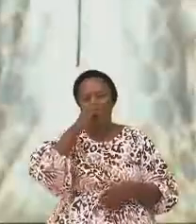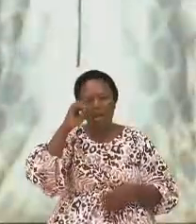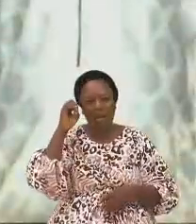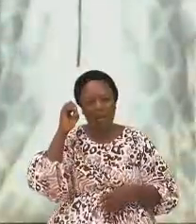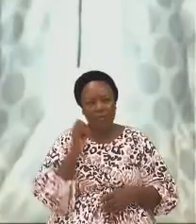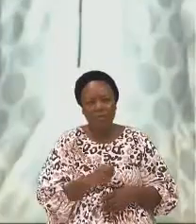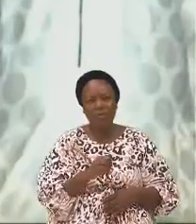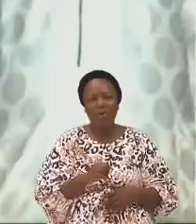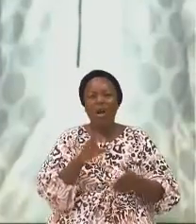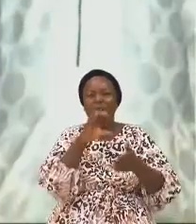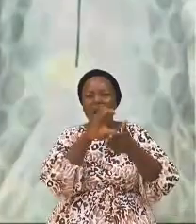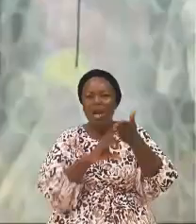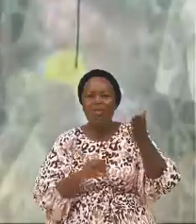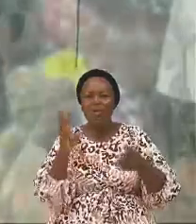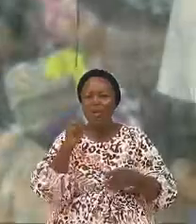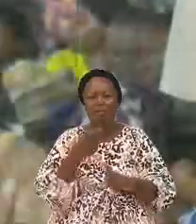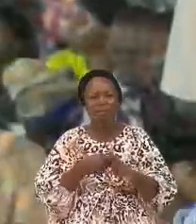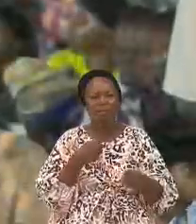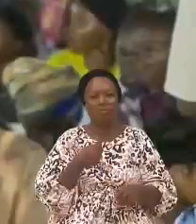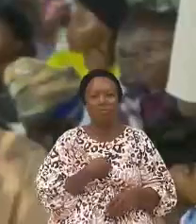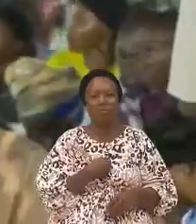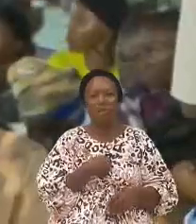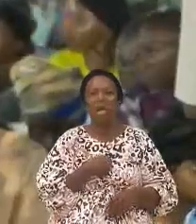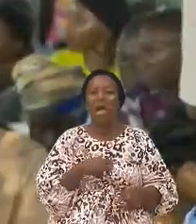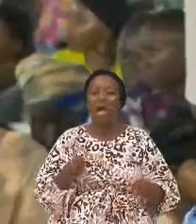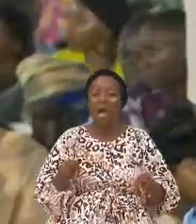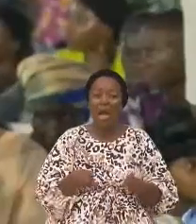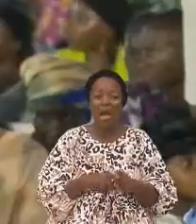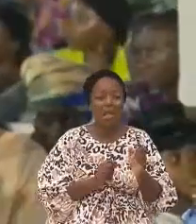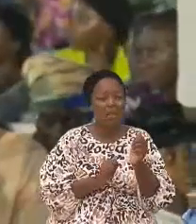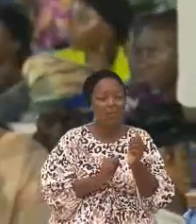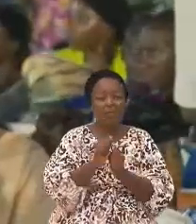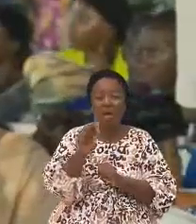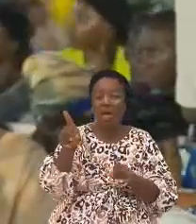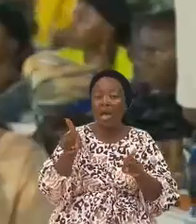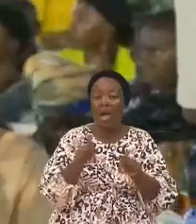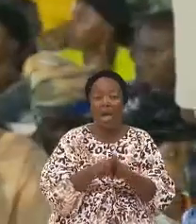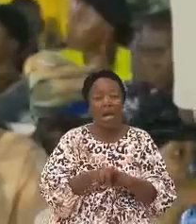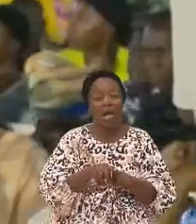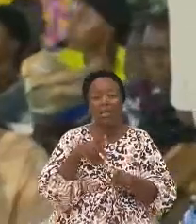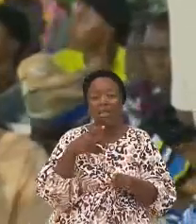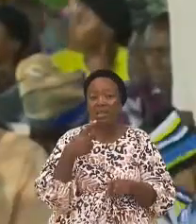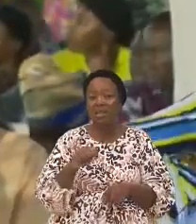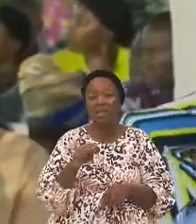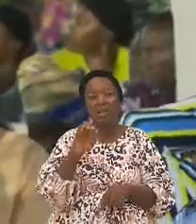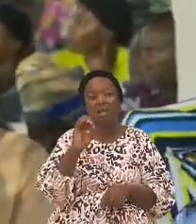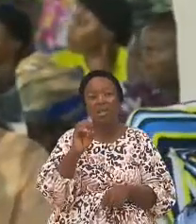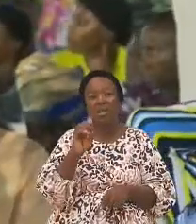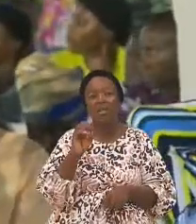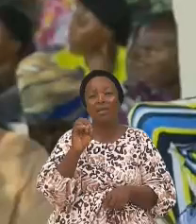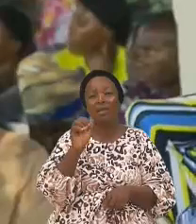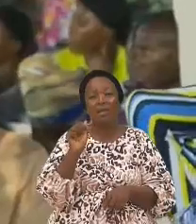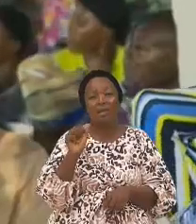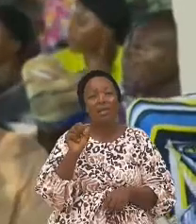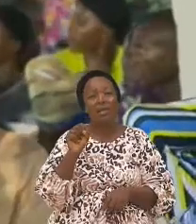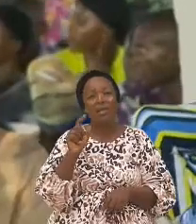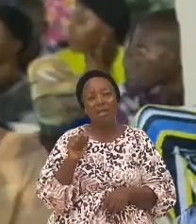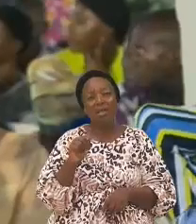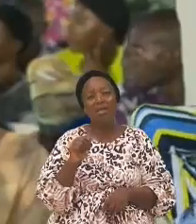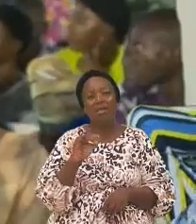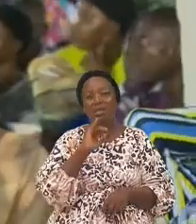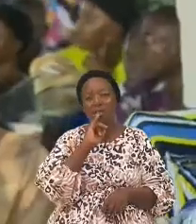transgressions, all my sins. Remove them from me as far